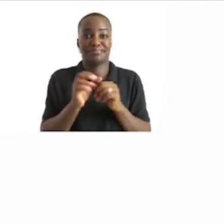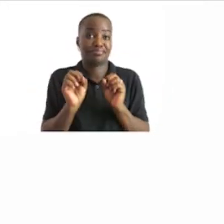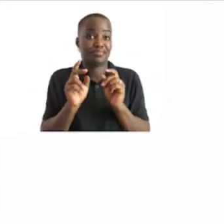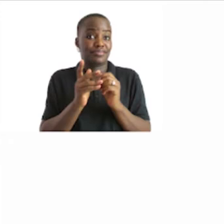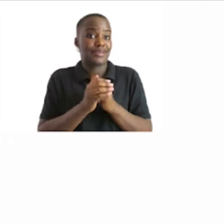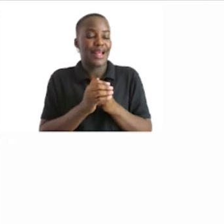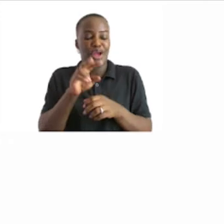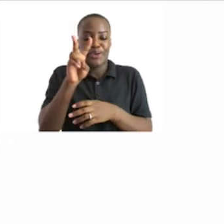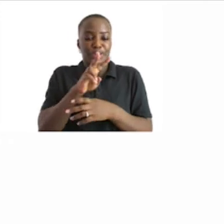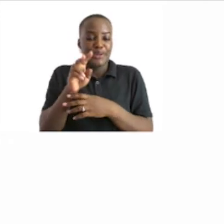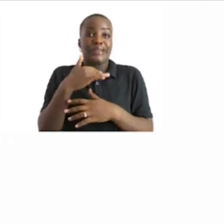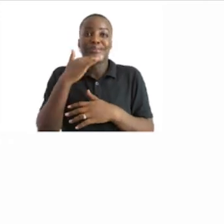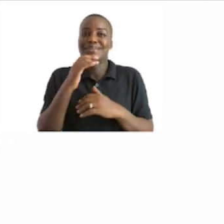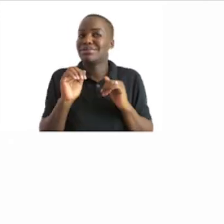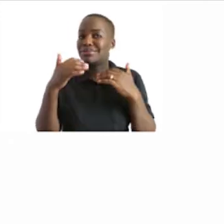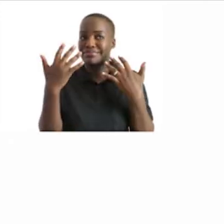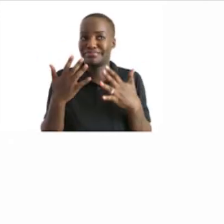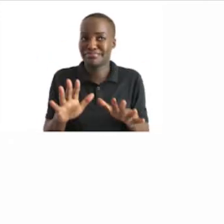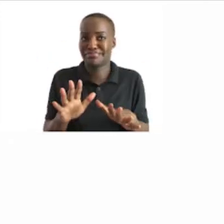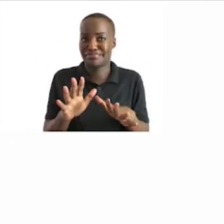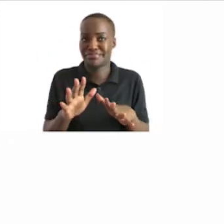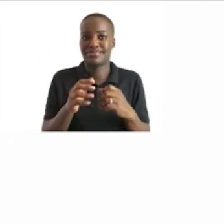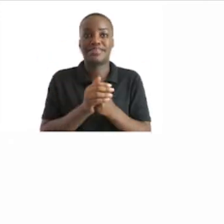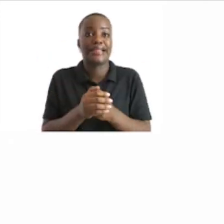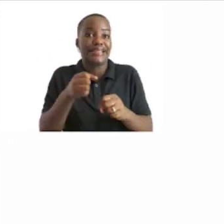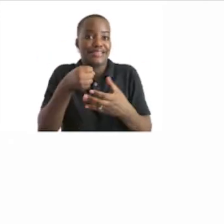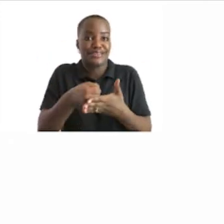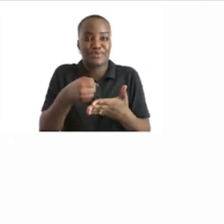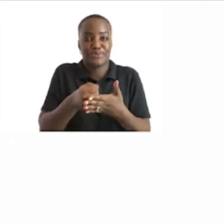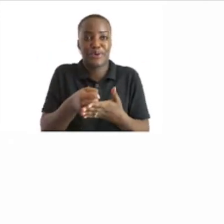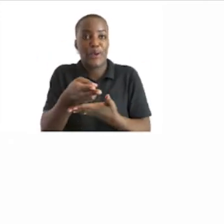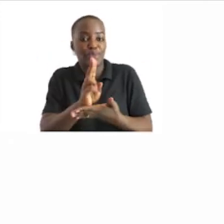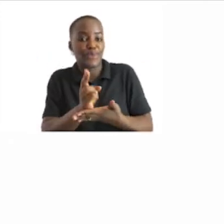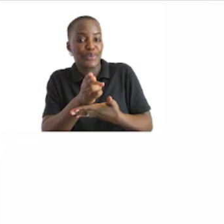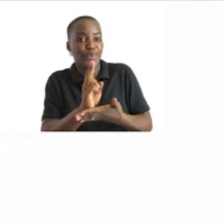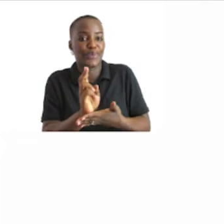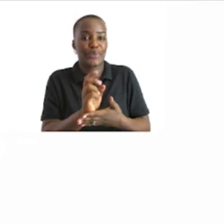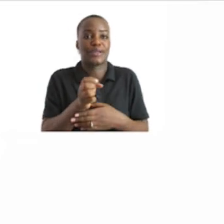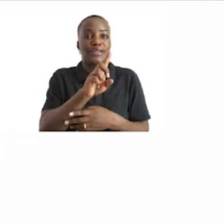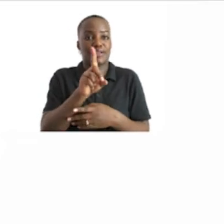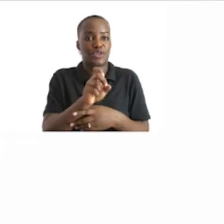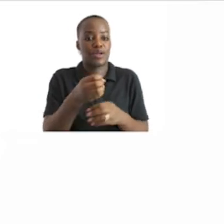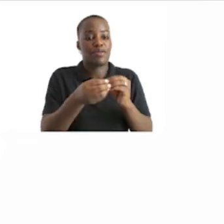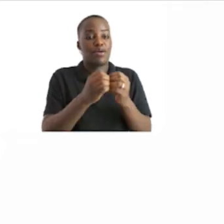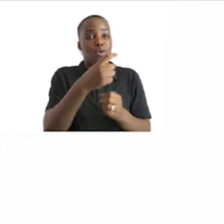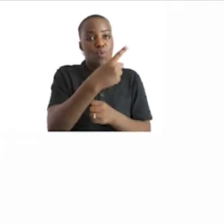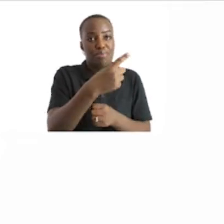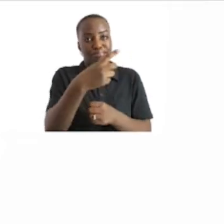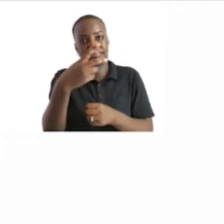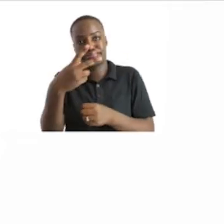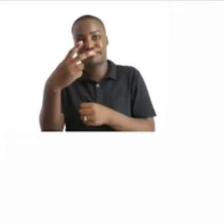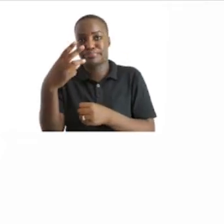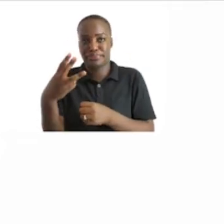Okay, now that we have read it twice, let us try and answer the questions 1 up to 3. You are going